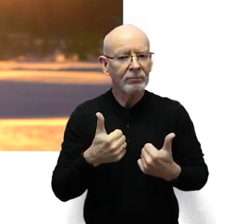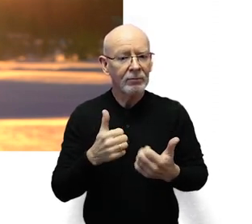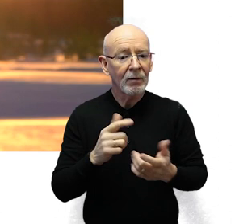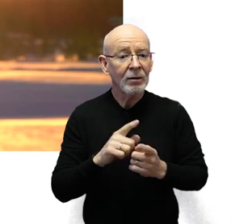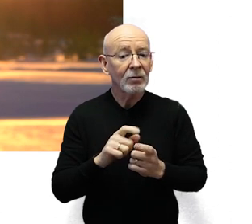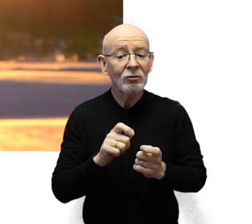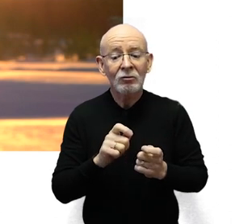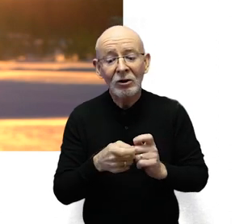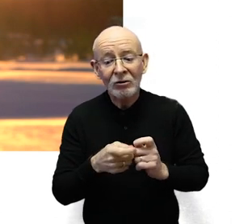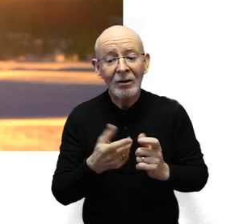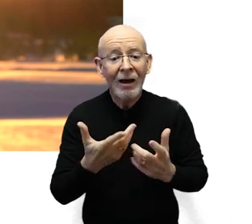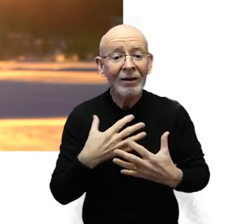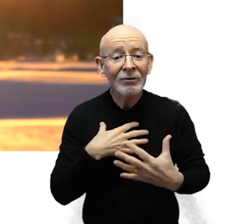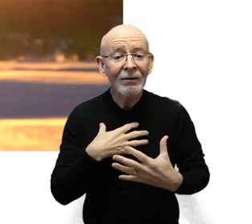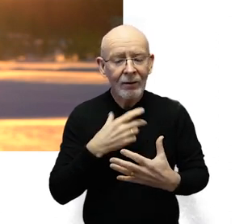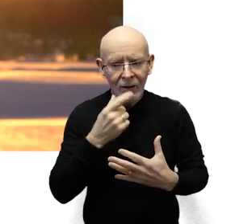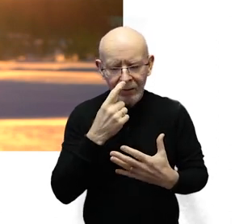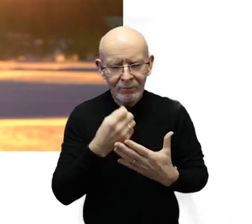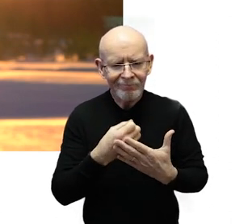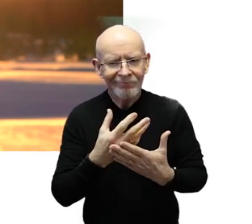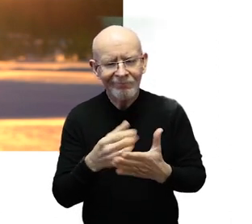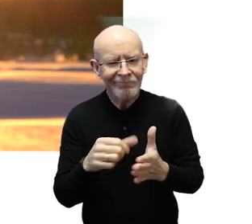us to develop a number of symptoms.